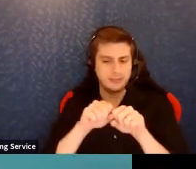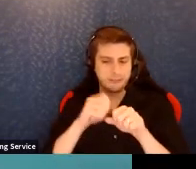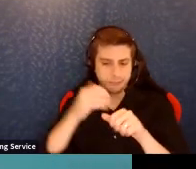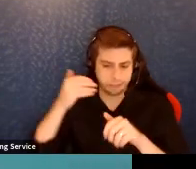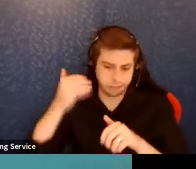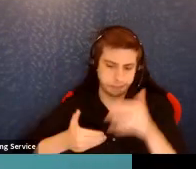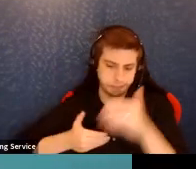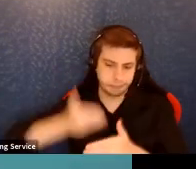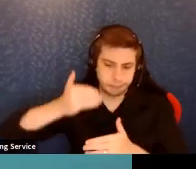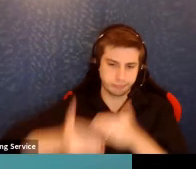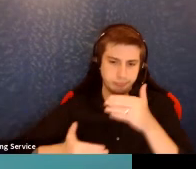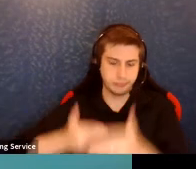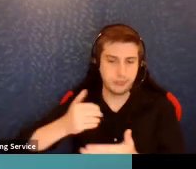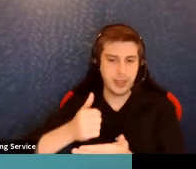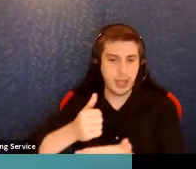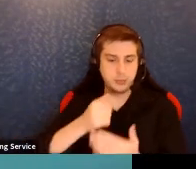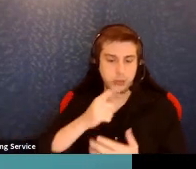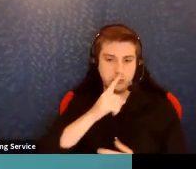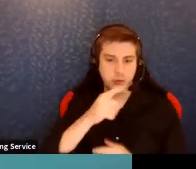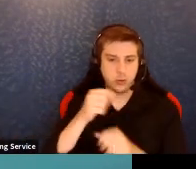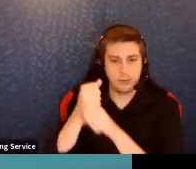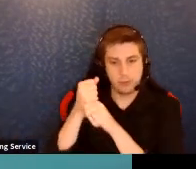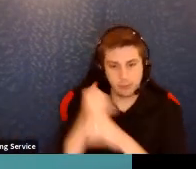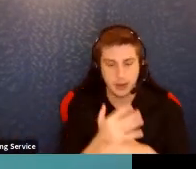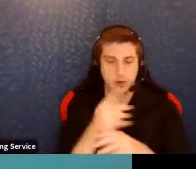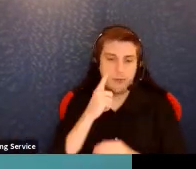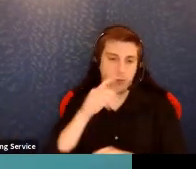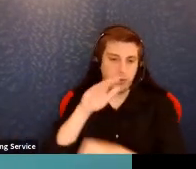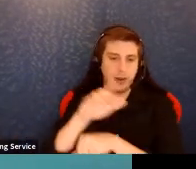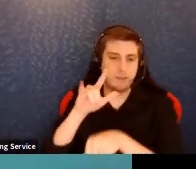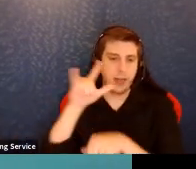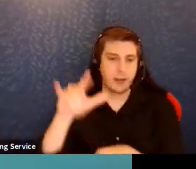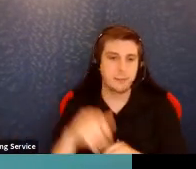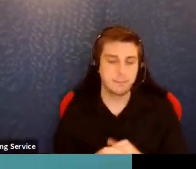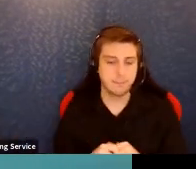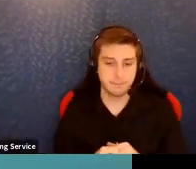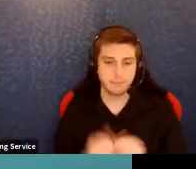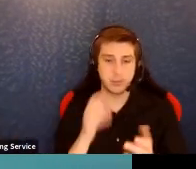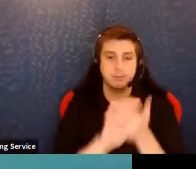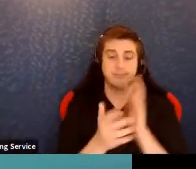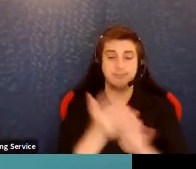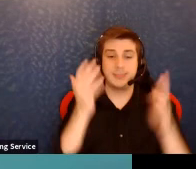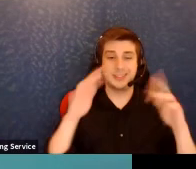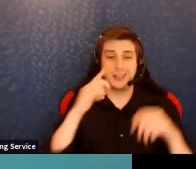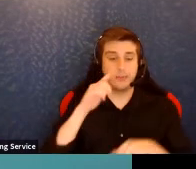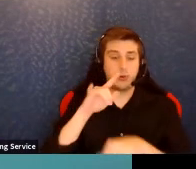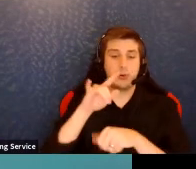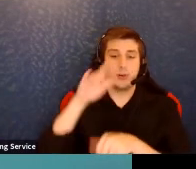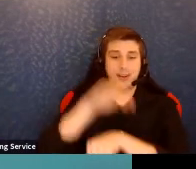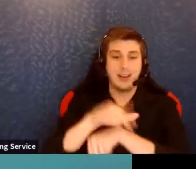you're truly prepared for your night operations. So that's it for our night flying training.